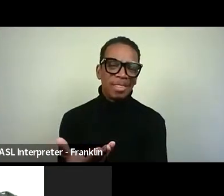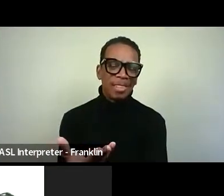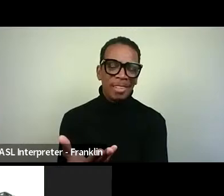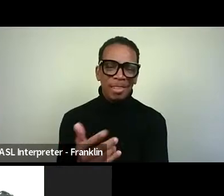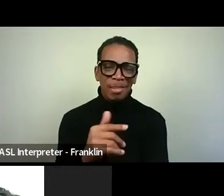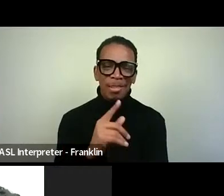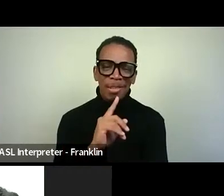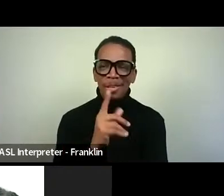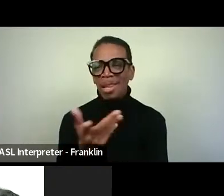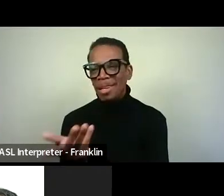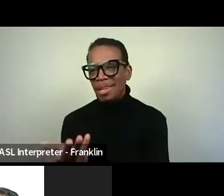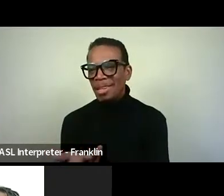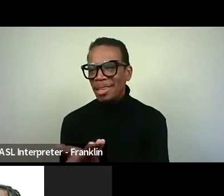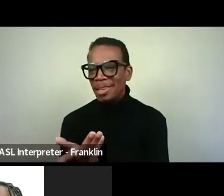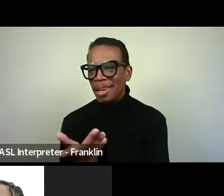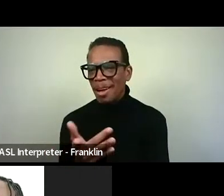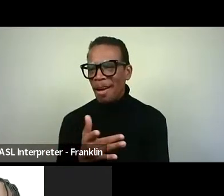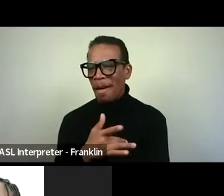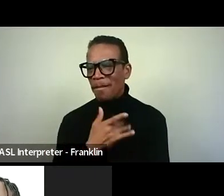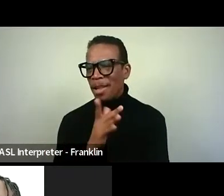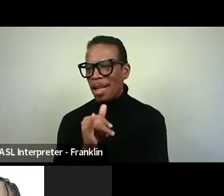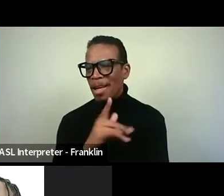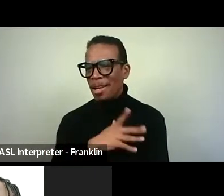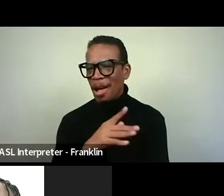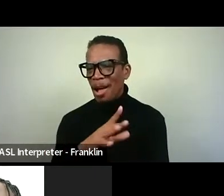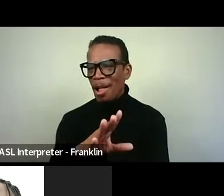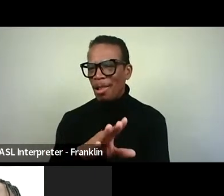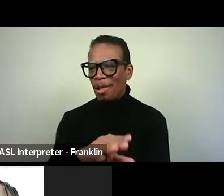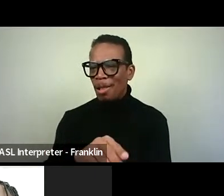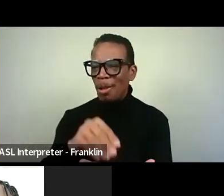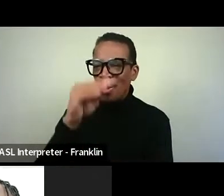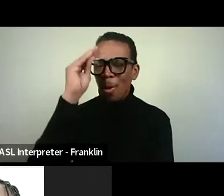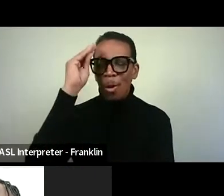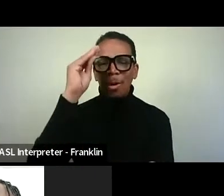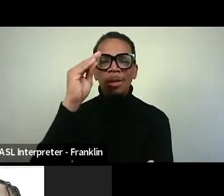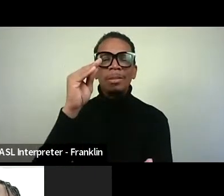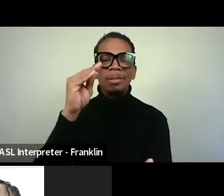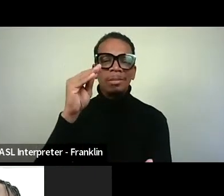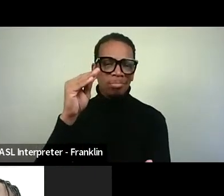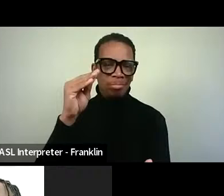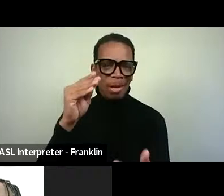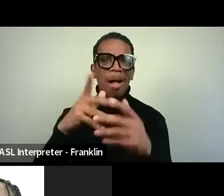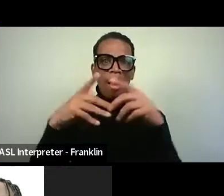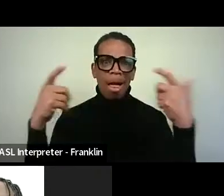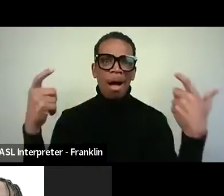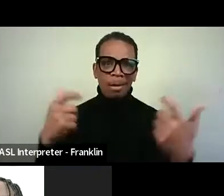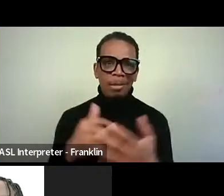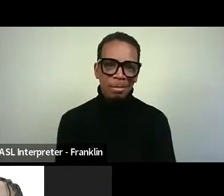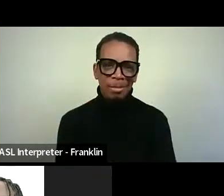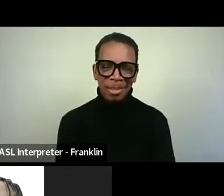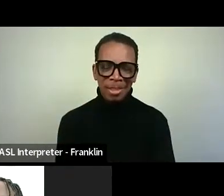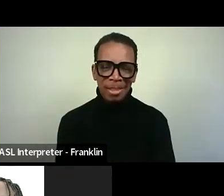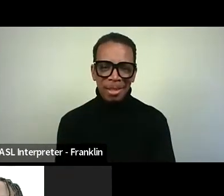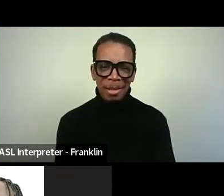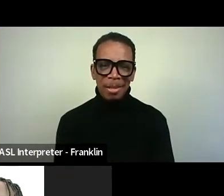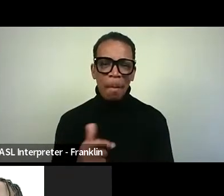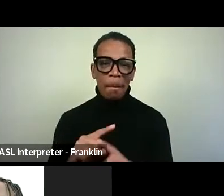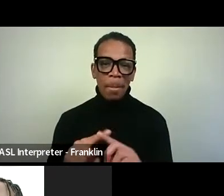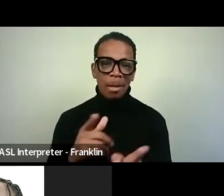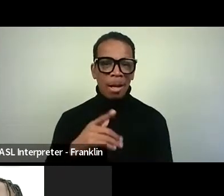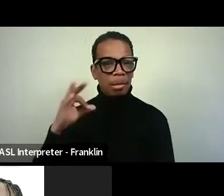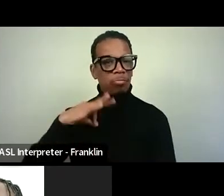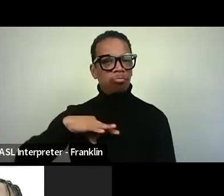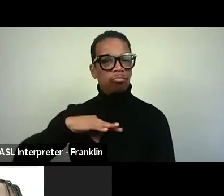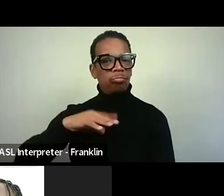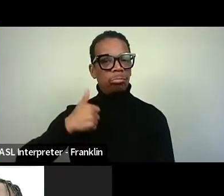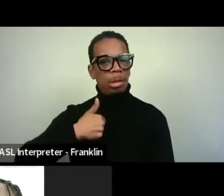it was just, I feel like I learned a lot and that I was able to, I do credit where I am